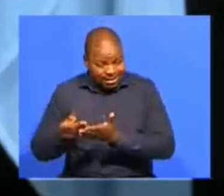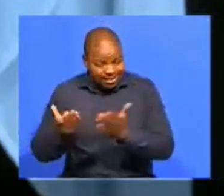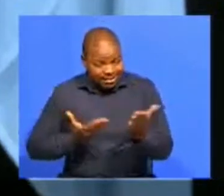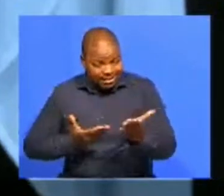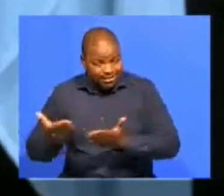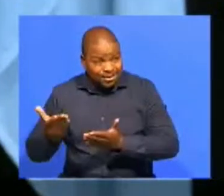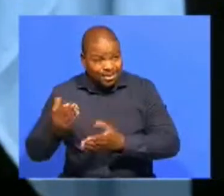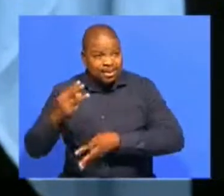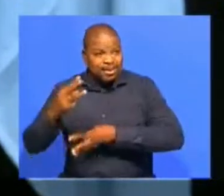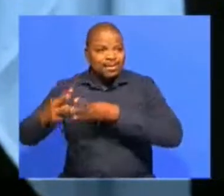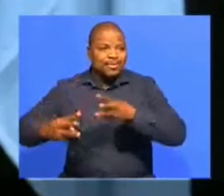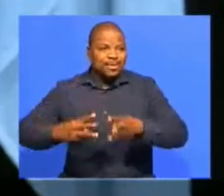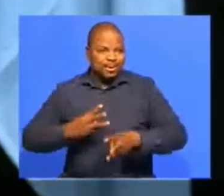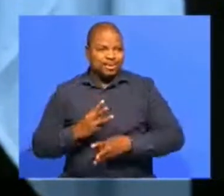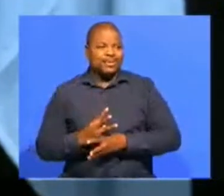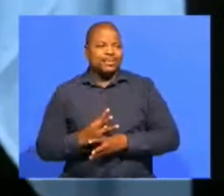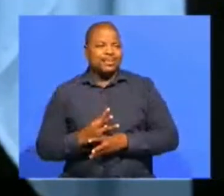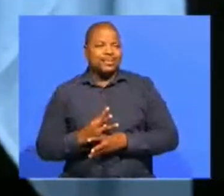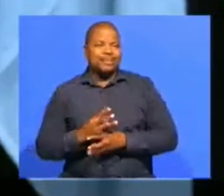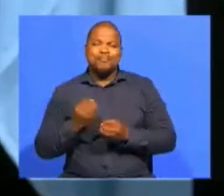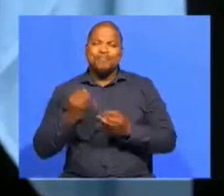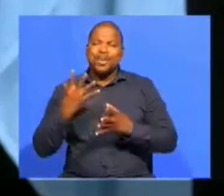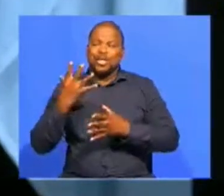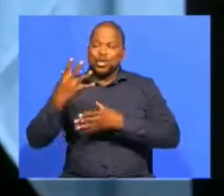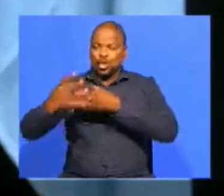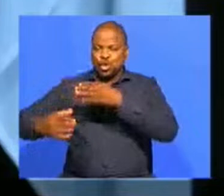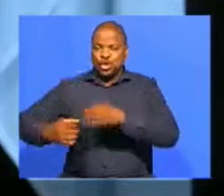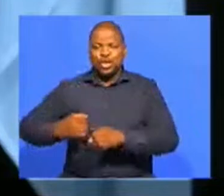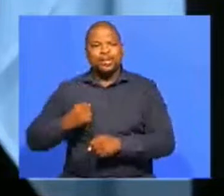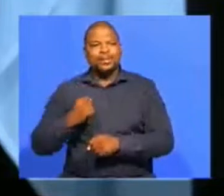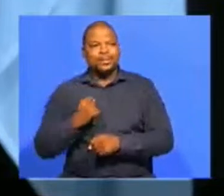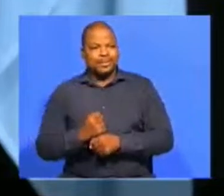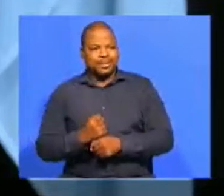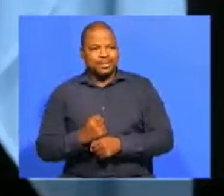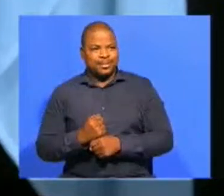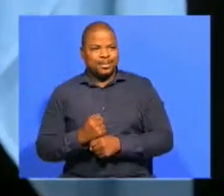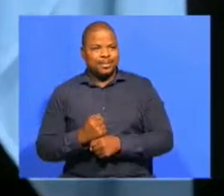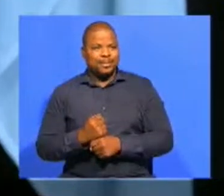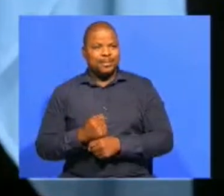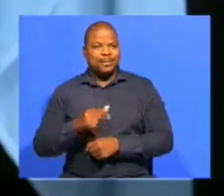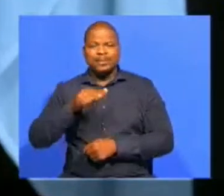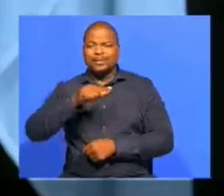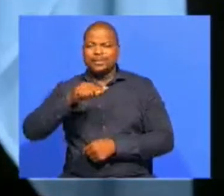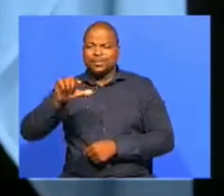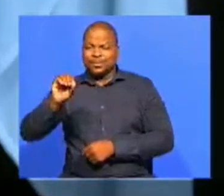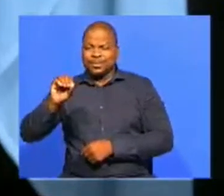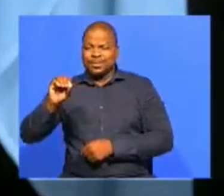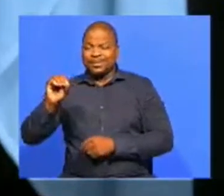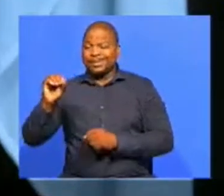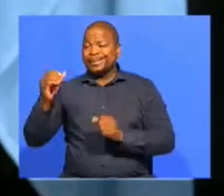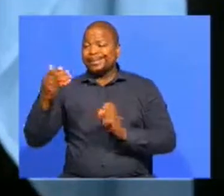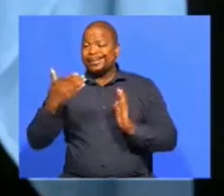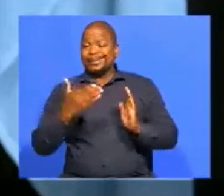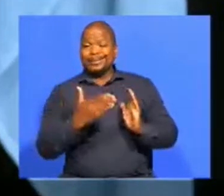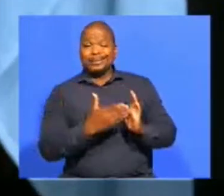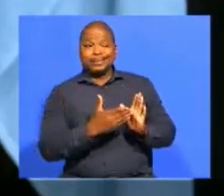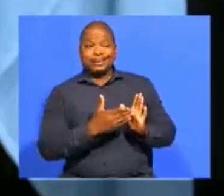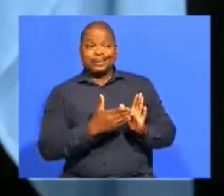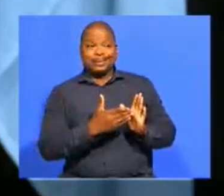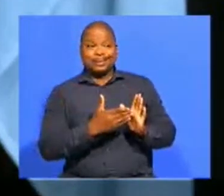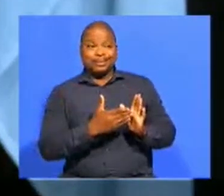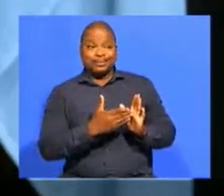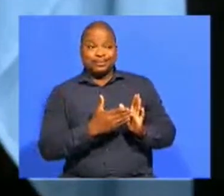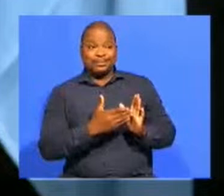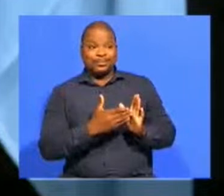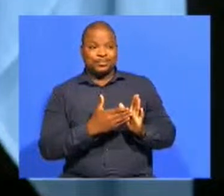center in the world for many years. Come 2000, because of the assault on what I call